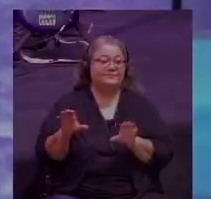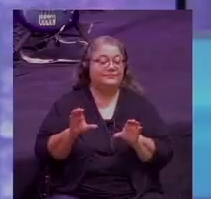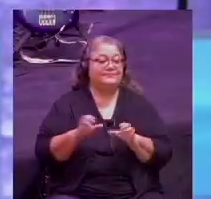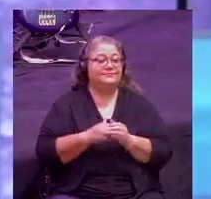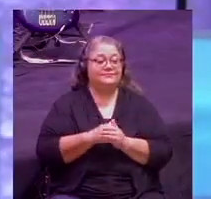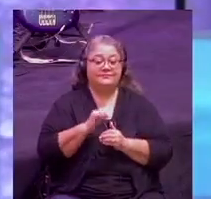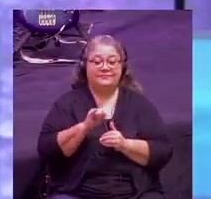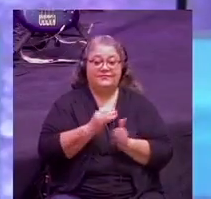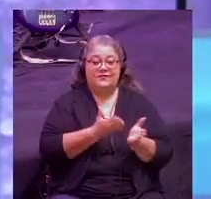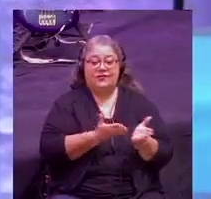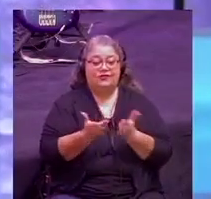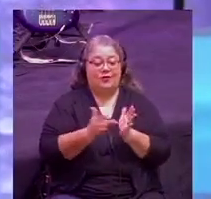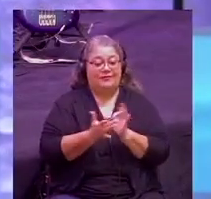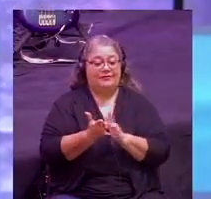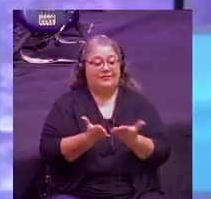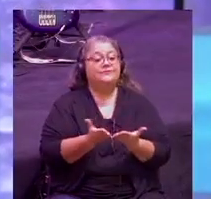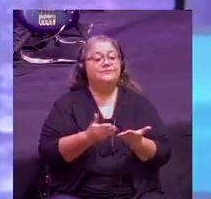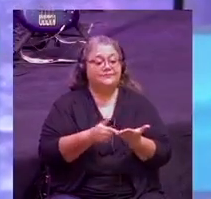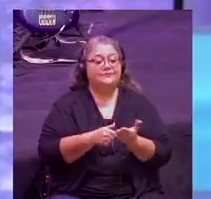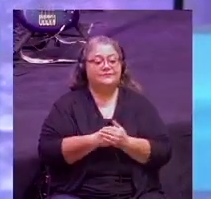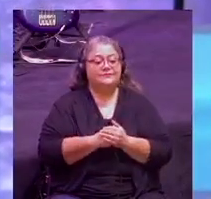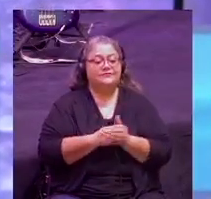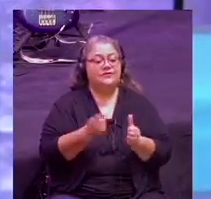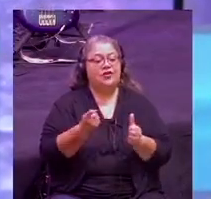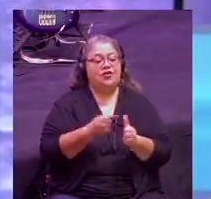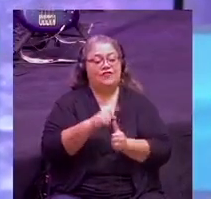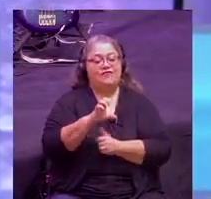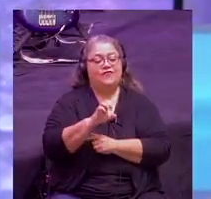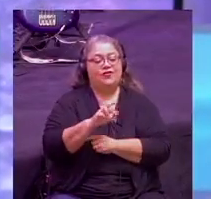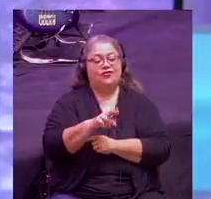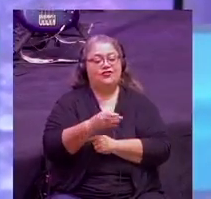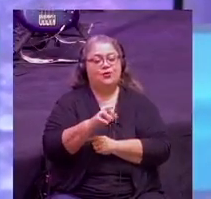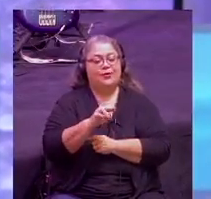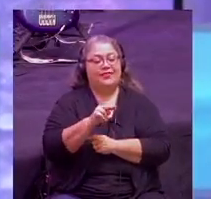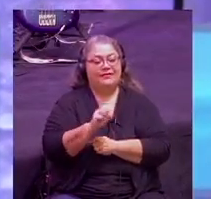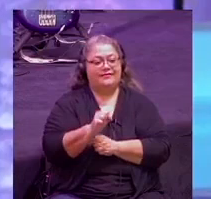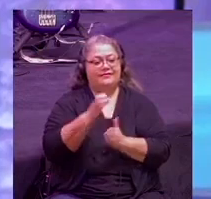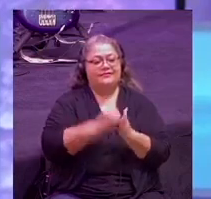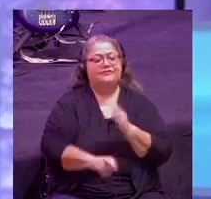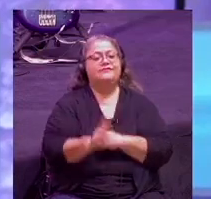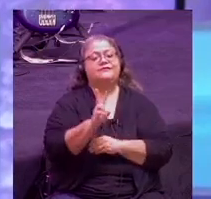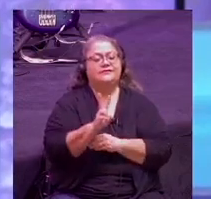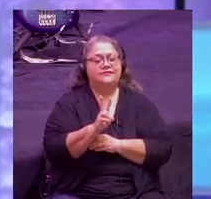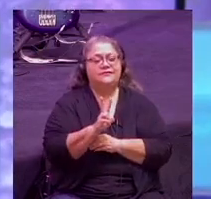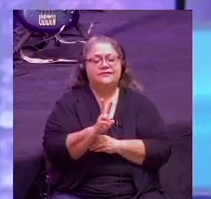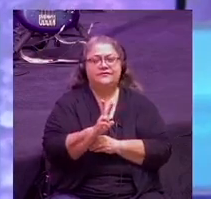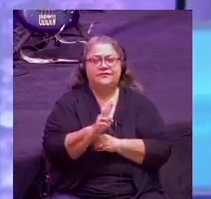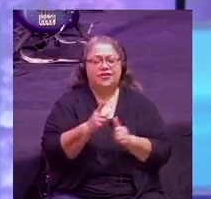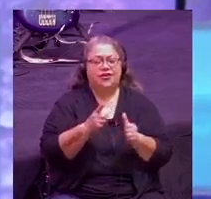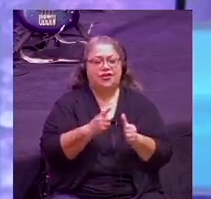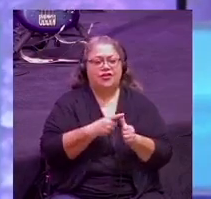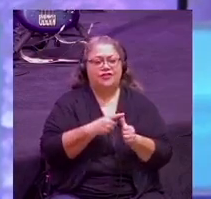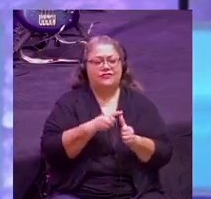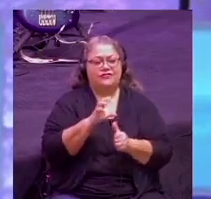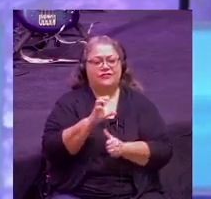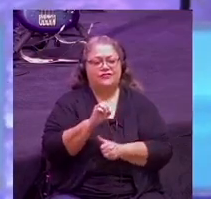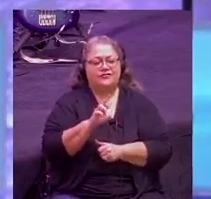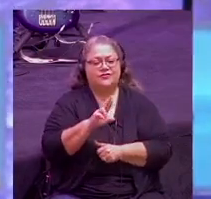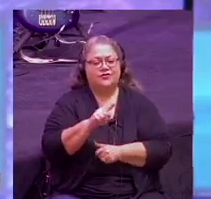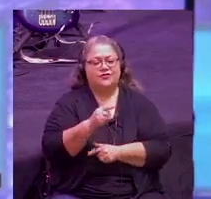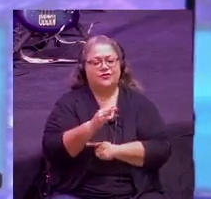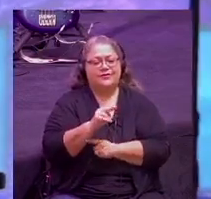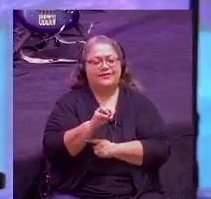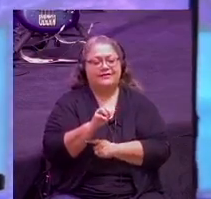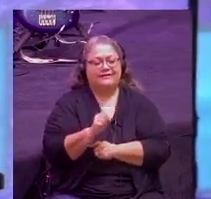If you brought your Bibles this morning, I want you to turn with me to 1 Corinthians chapter 2. 1 Corinthians chapter 2.